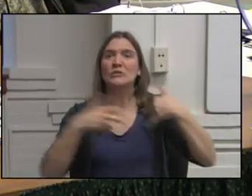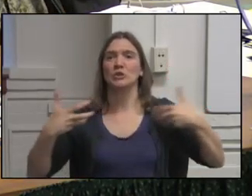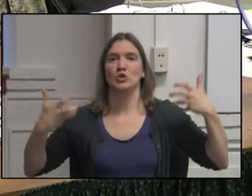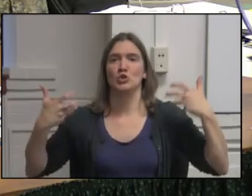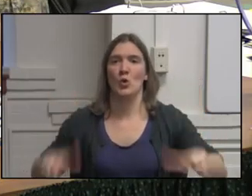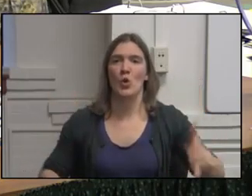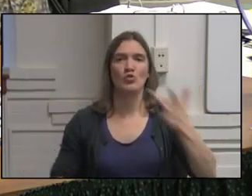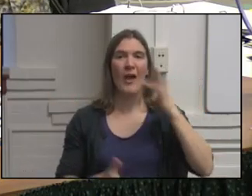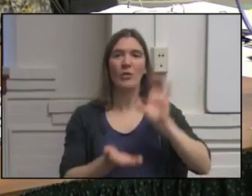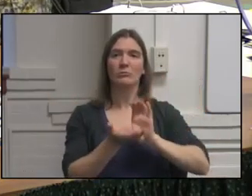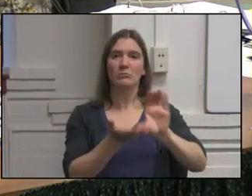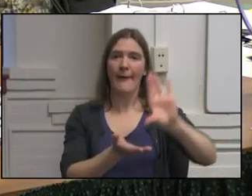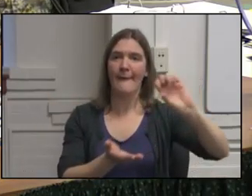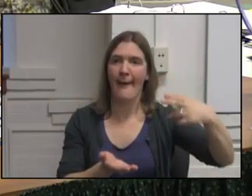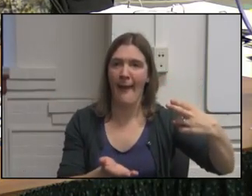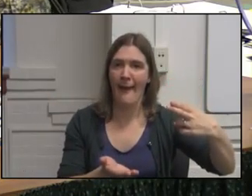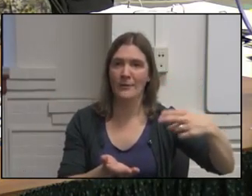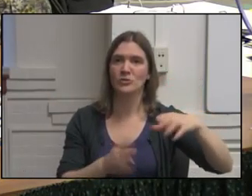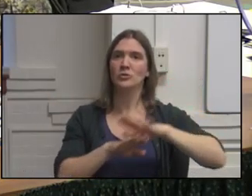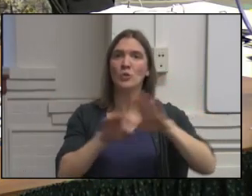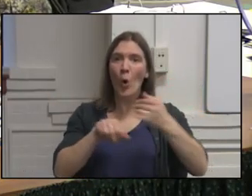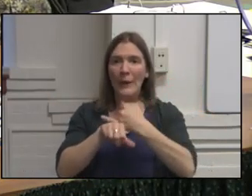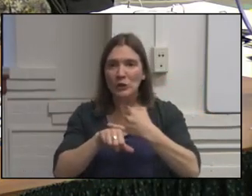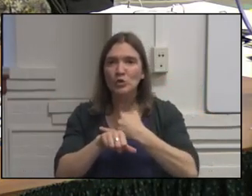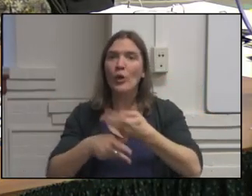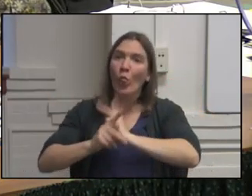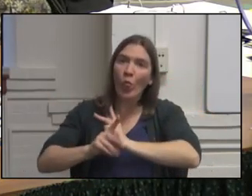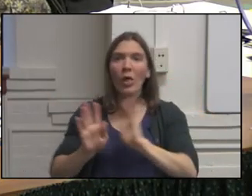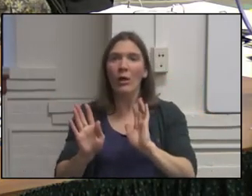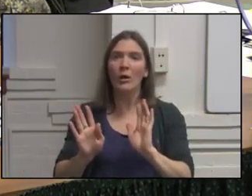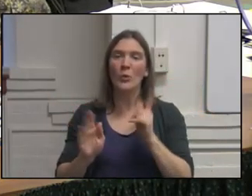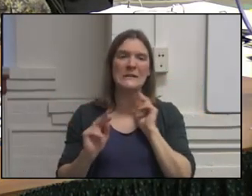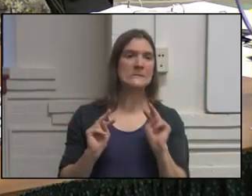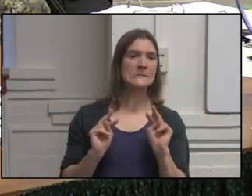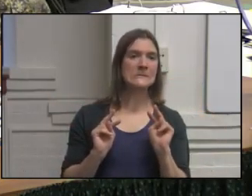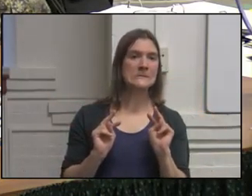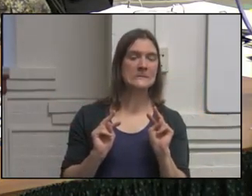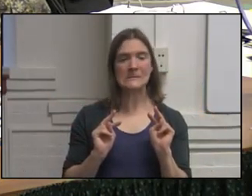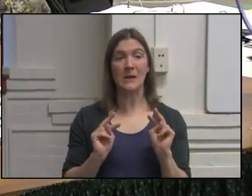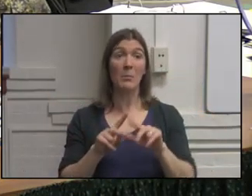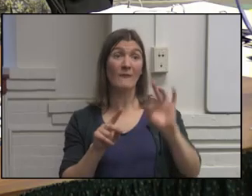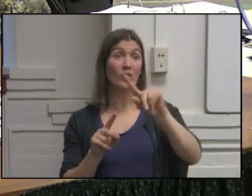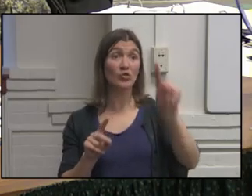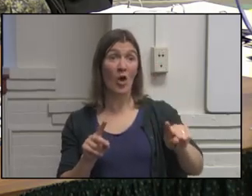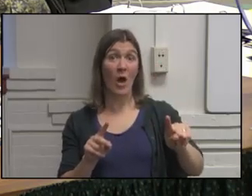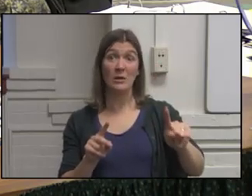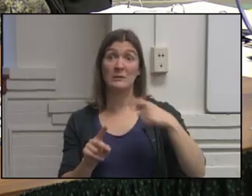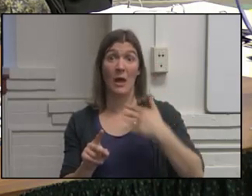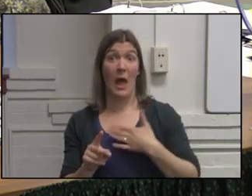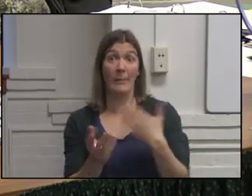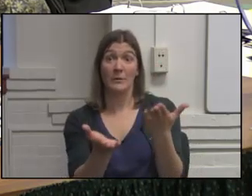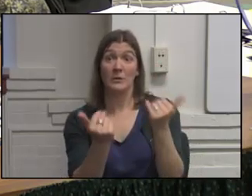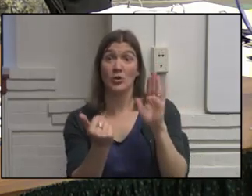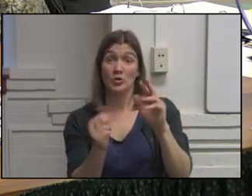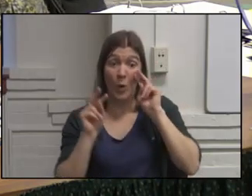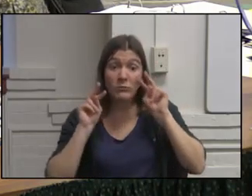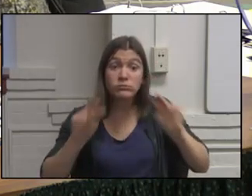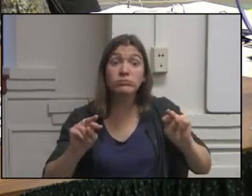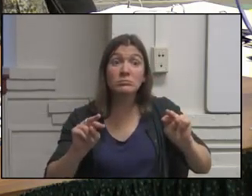possible. And that's why we continued that fifth year and why we'll be looking at it really carefully. And Franz, I welcome your oversight to the whole process and